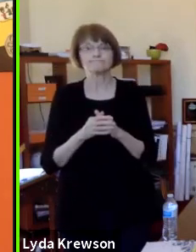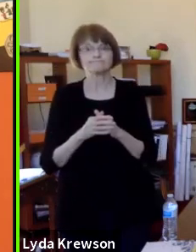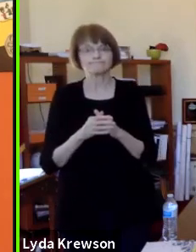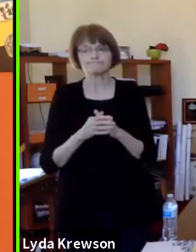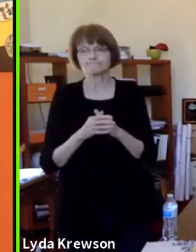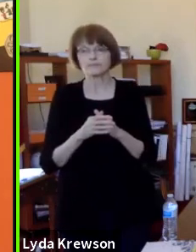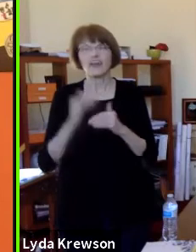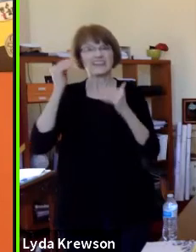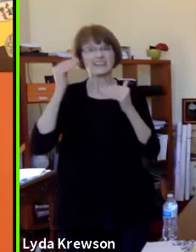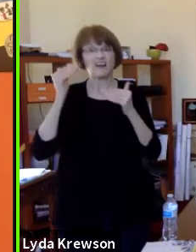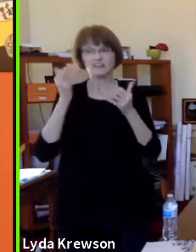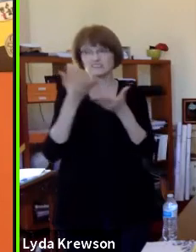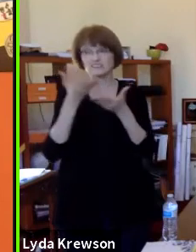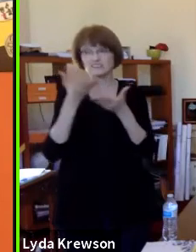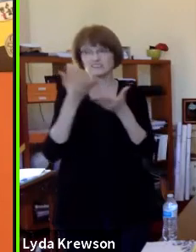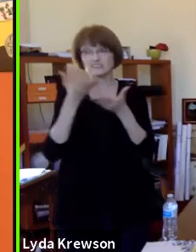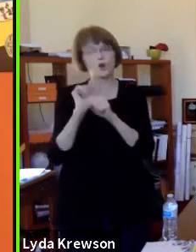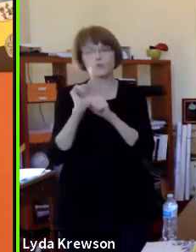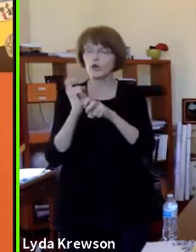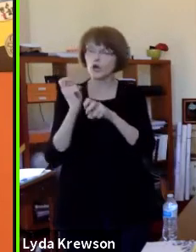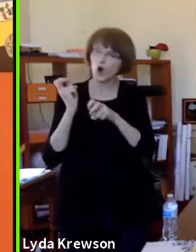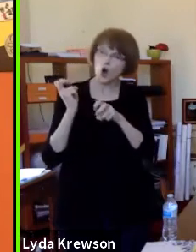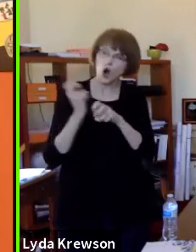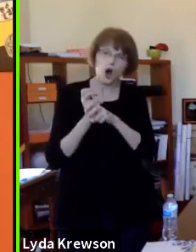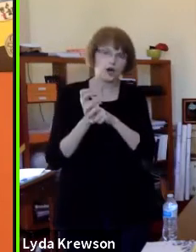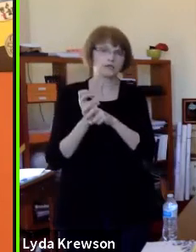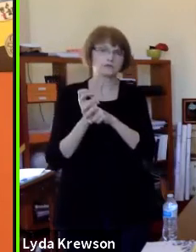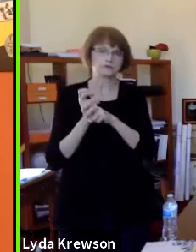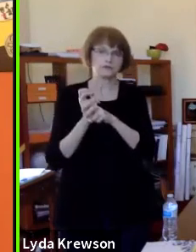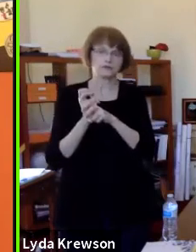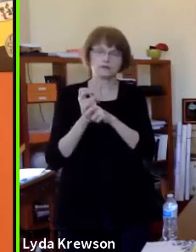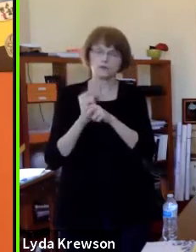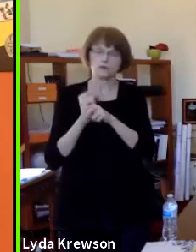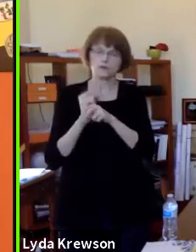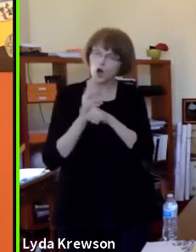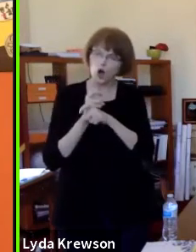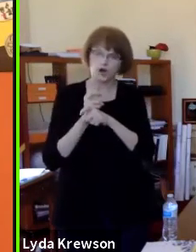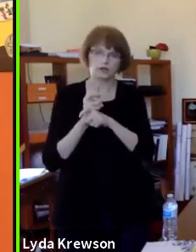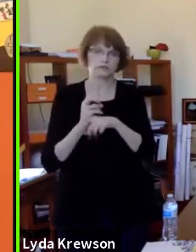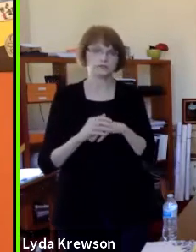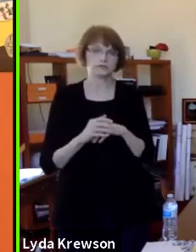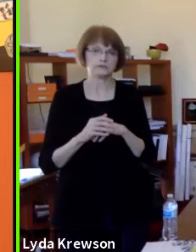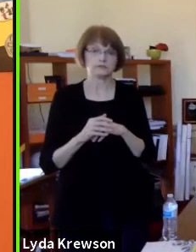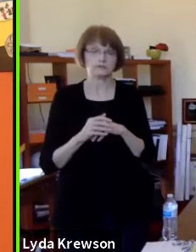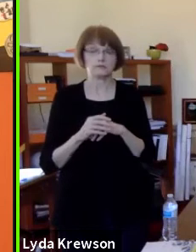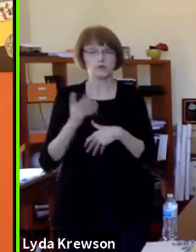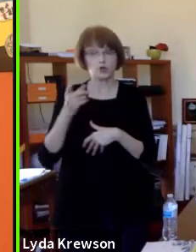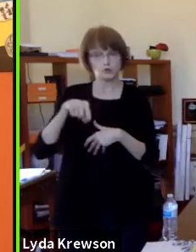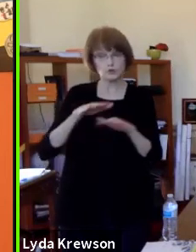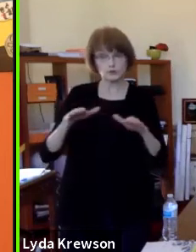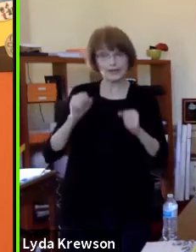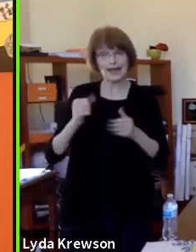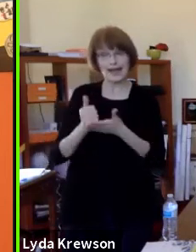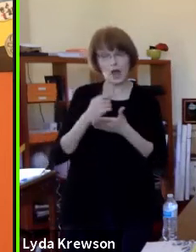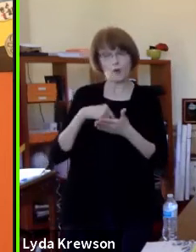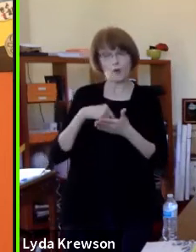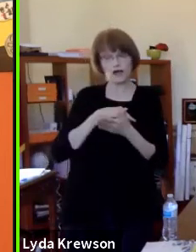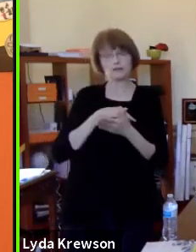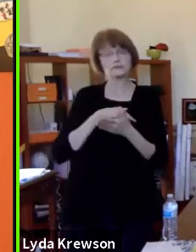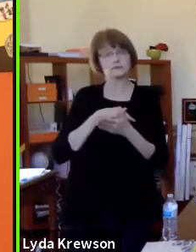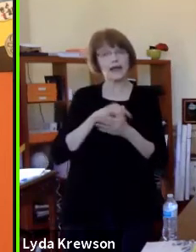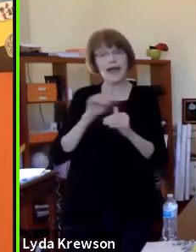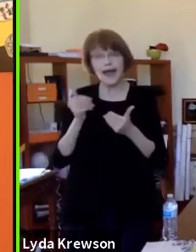the adults are all working very hard on this. And you guys can help us by just